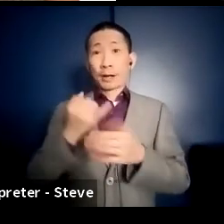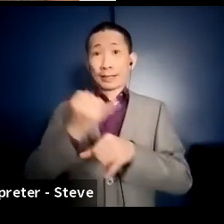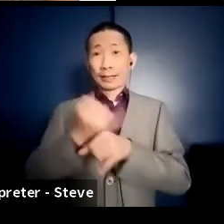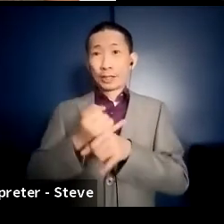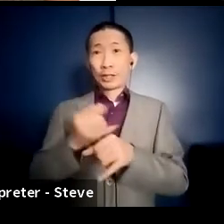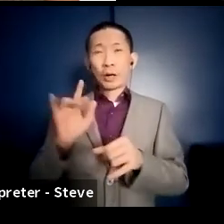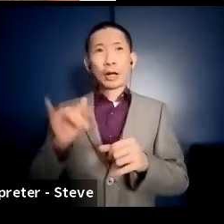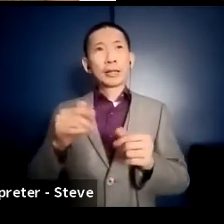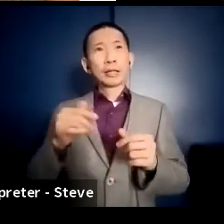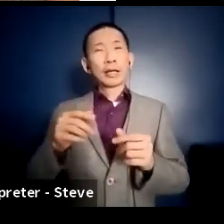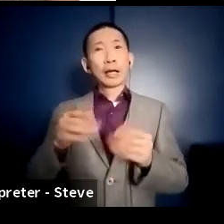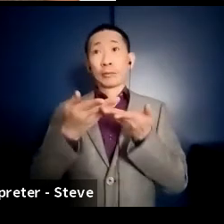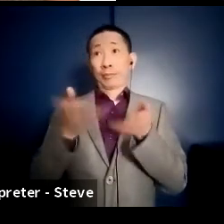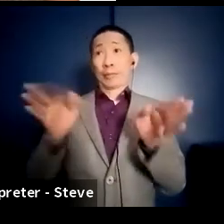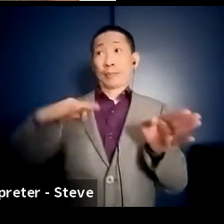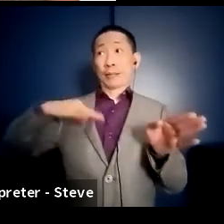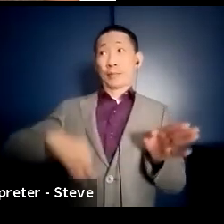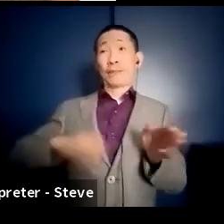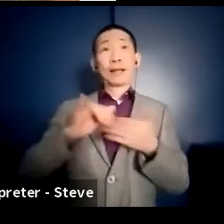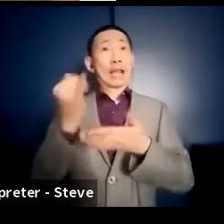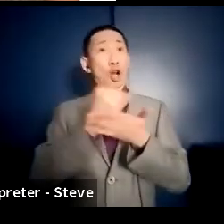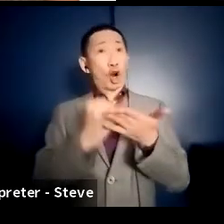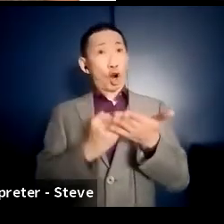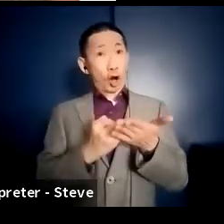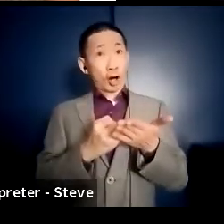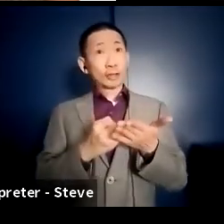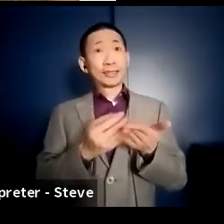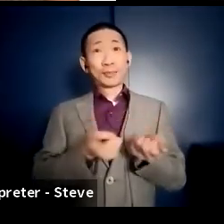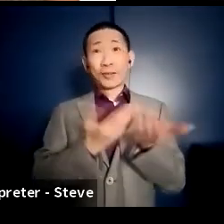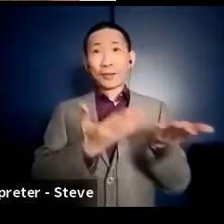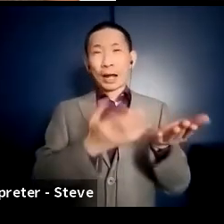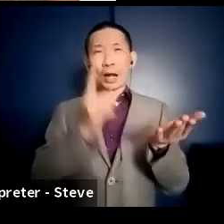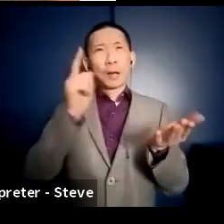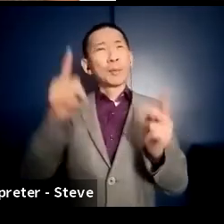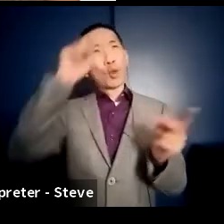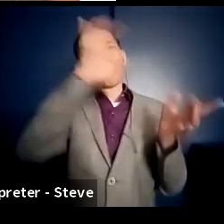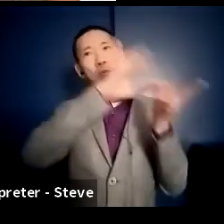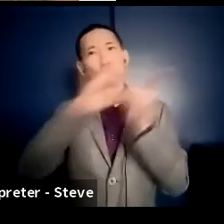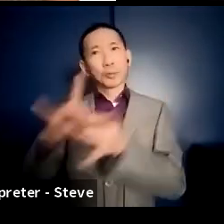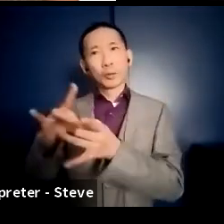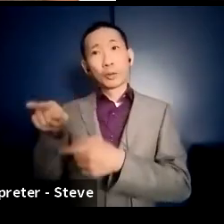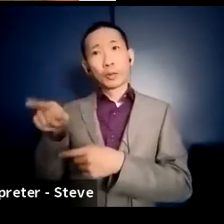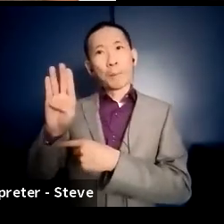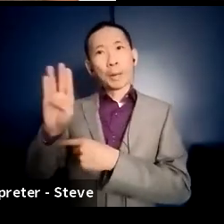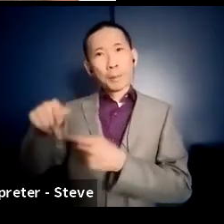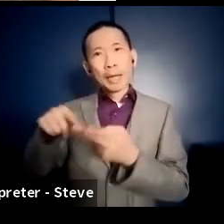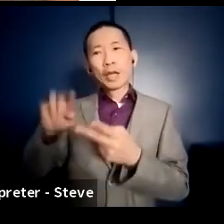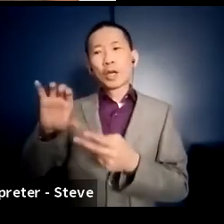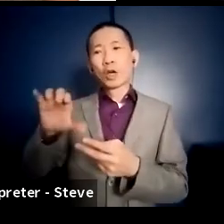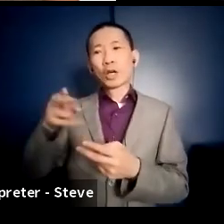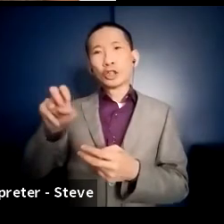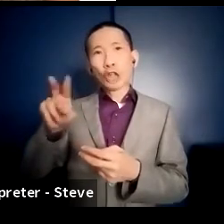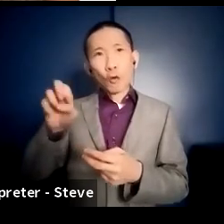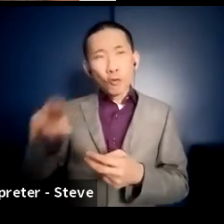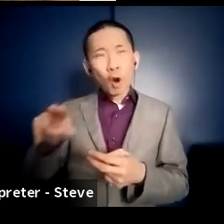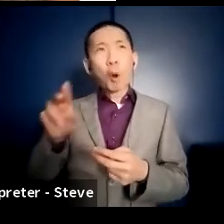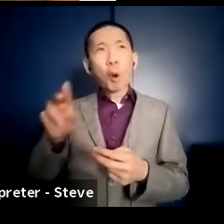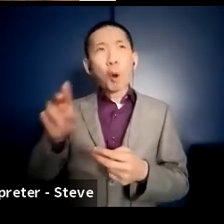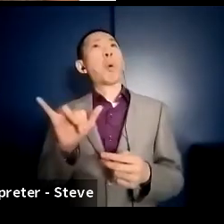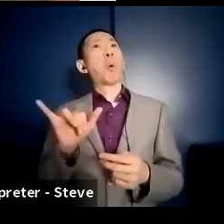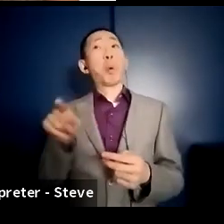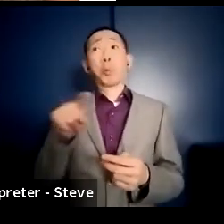arts institutions provide is then associated with BP or associated with Chevron. And it's like, oh, maybe those companies